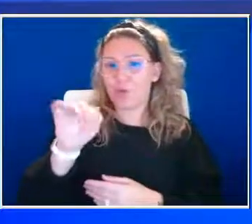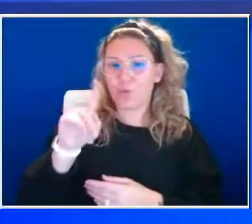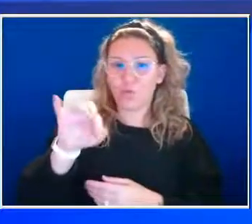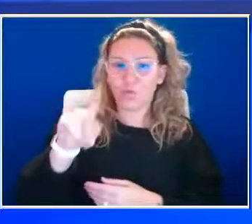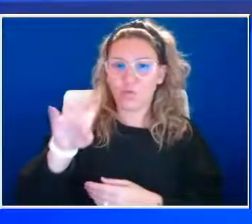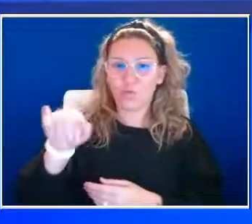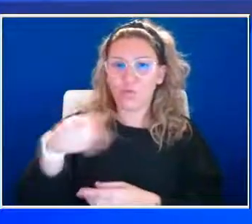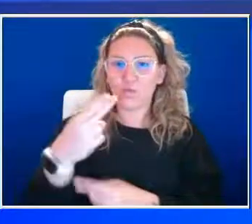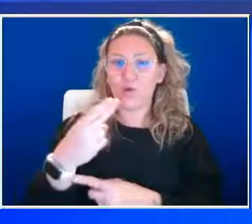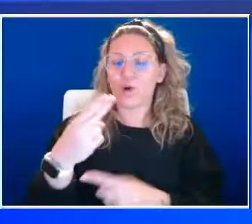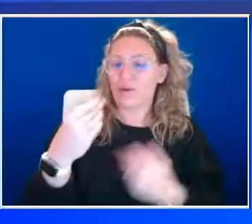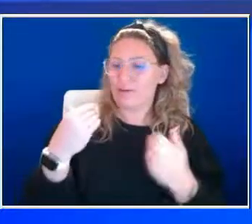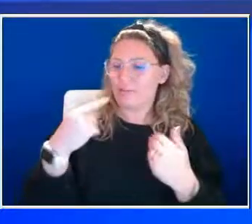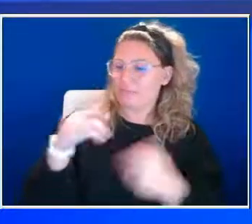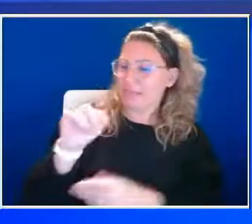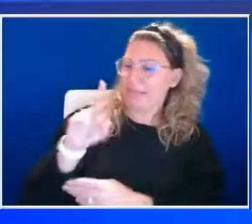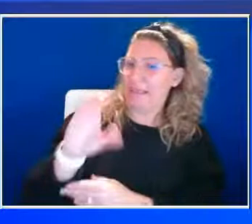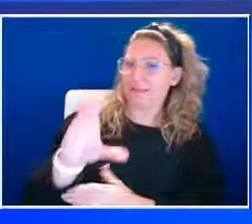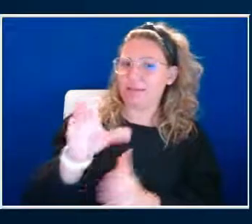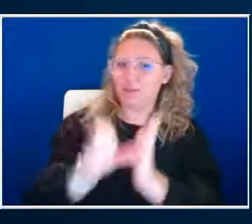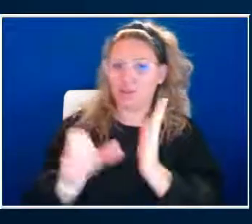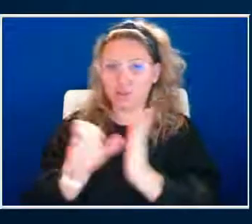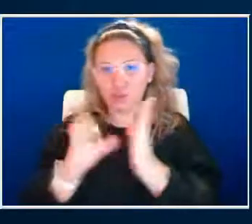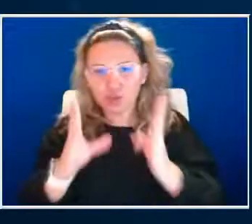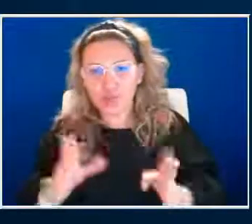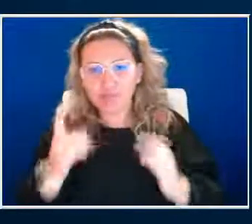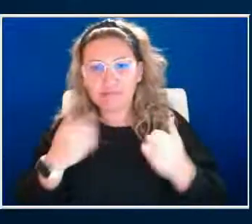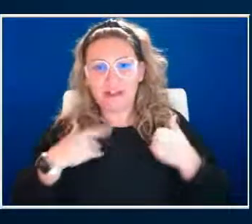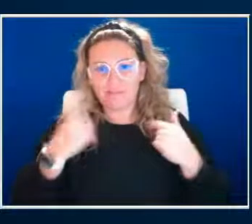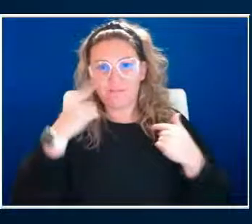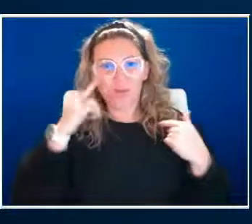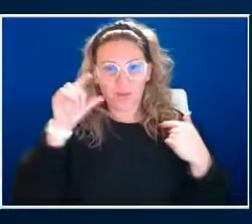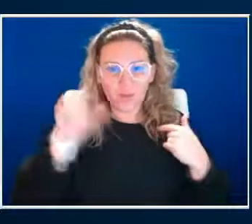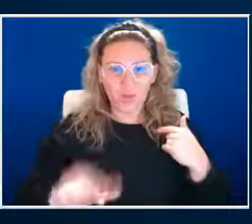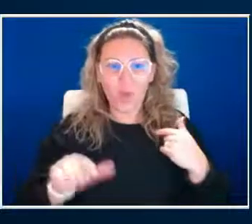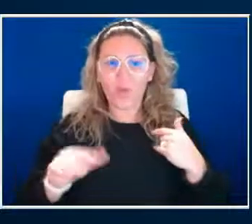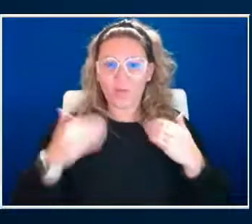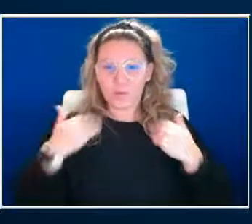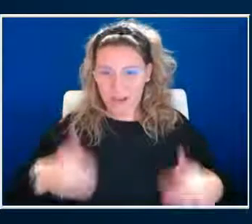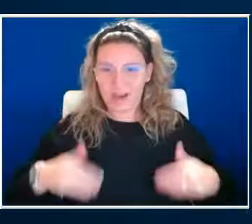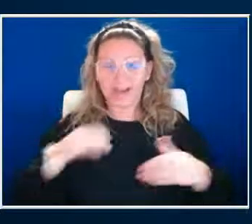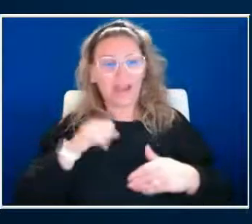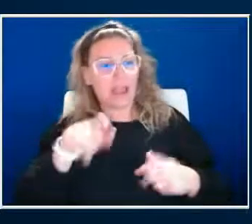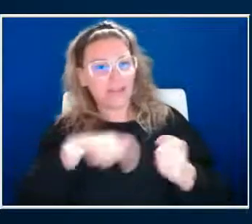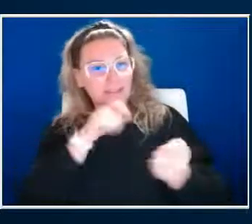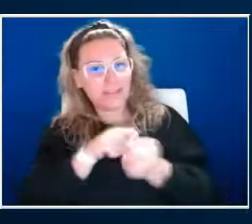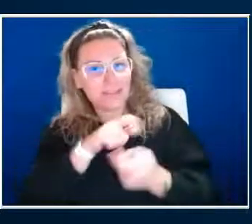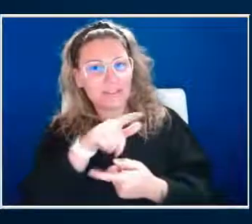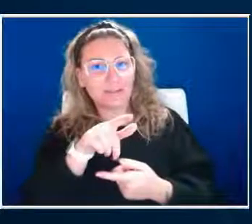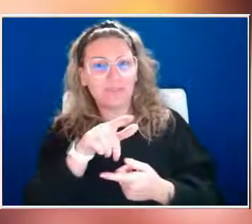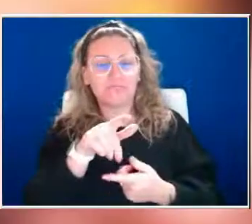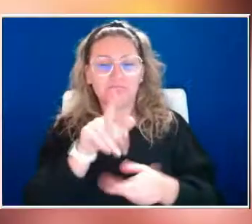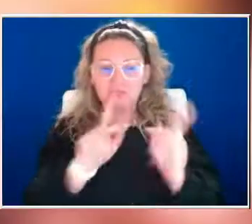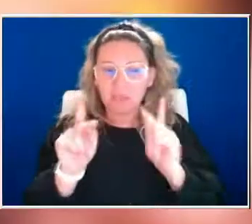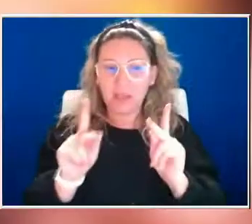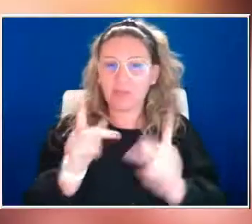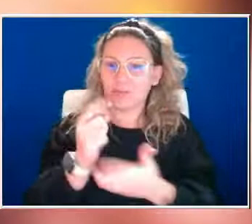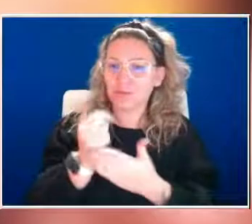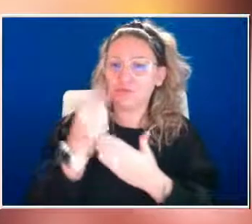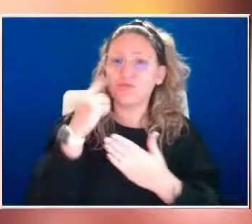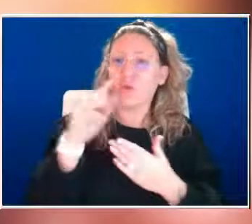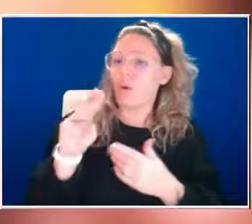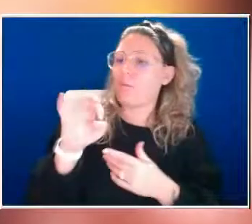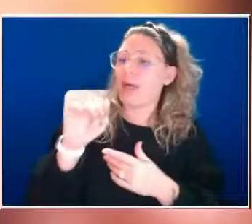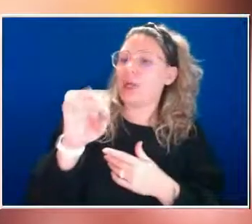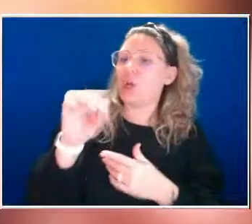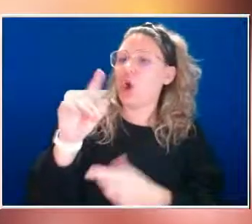surgeons do have treatments for the lower extremities. Dr. Lai? Exactly. I mean, certainly people who have been treated for like melanoma or